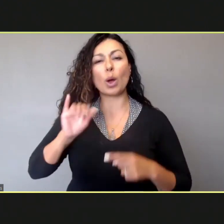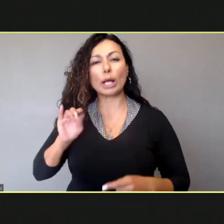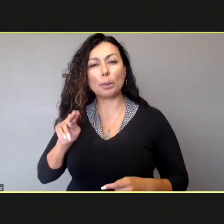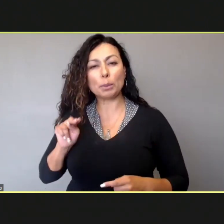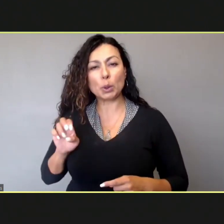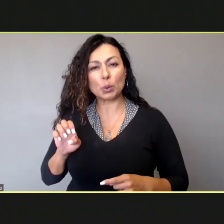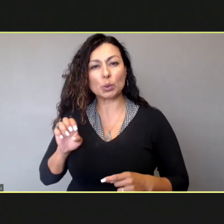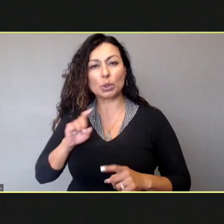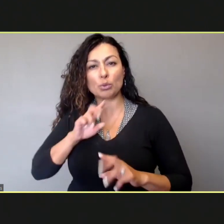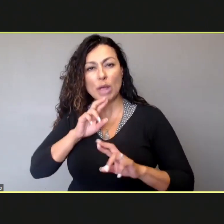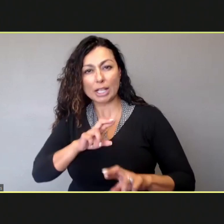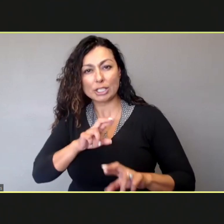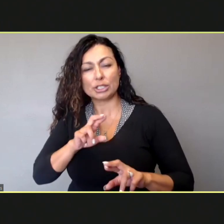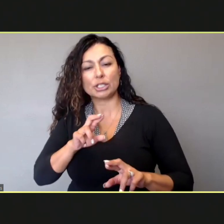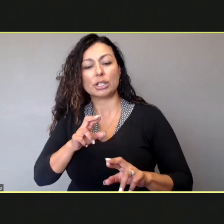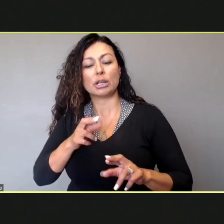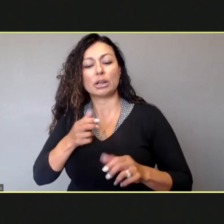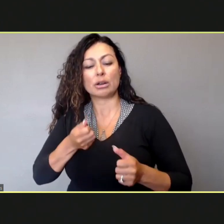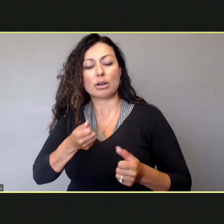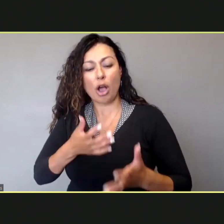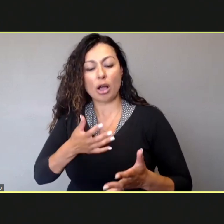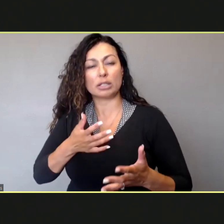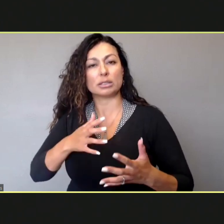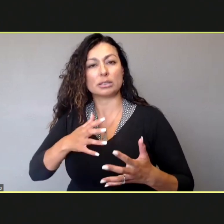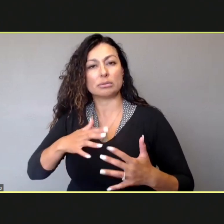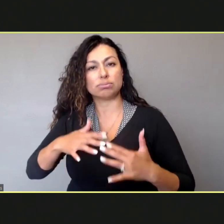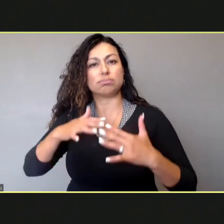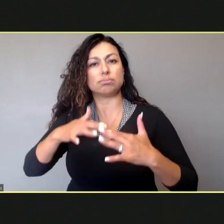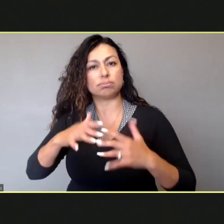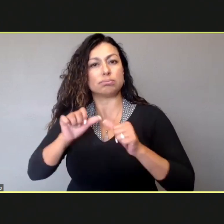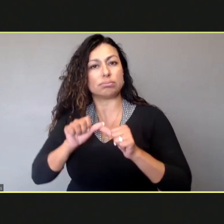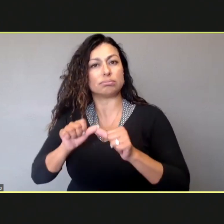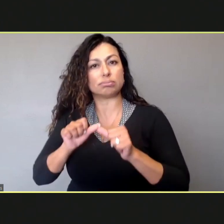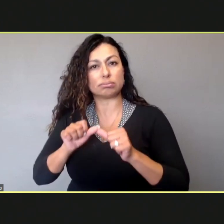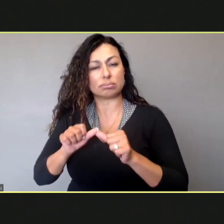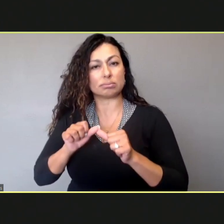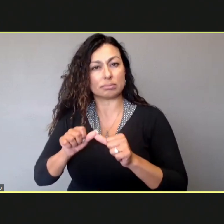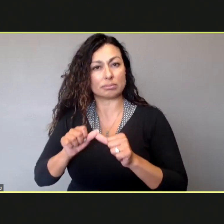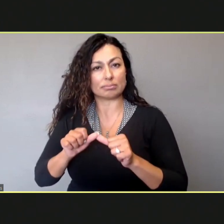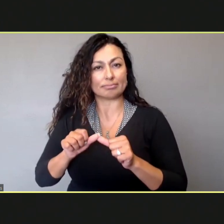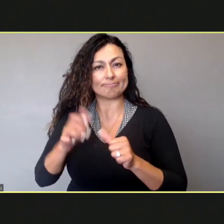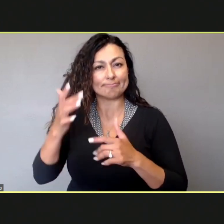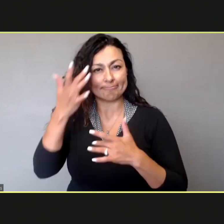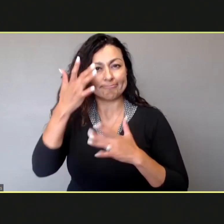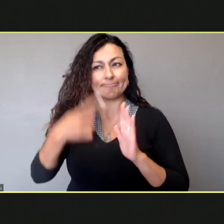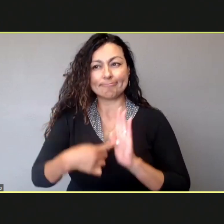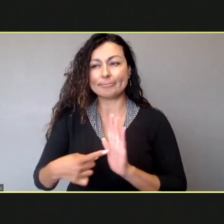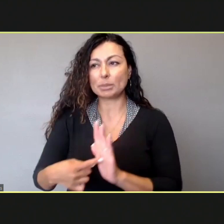you the chronic symptoms. Hepatitis C